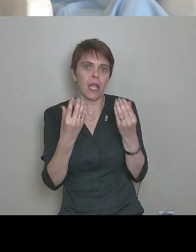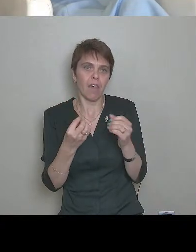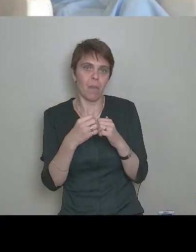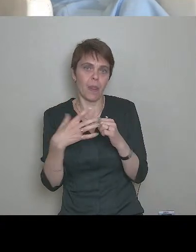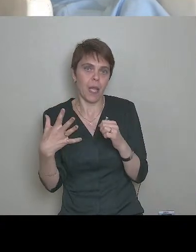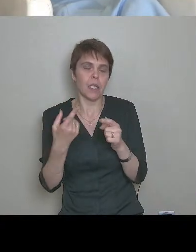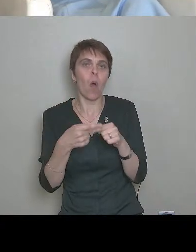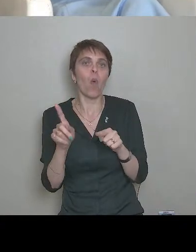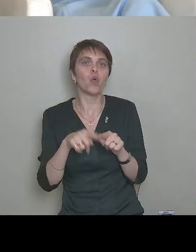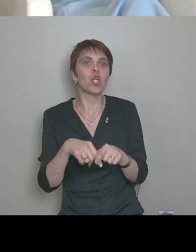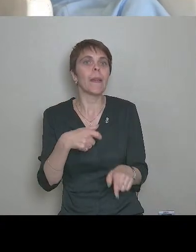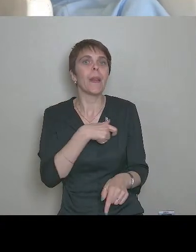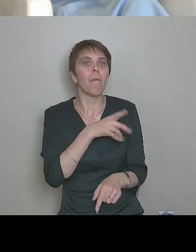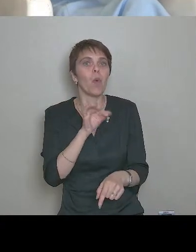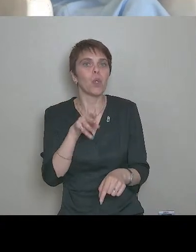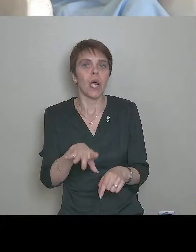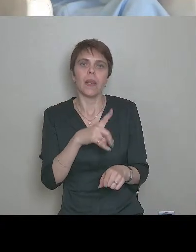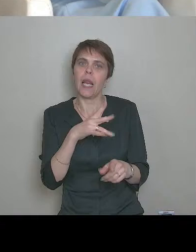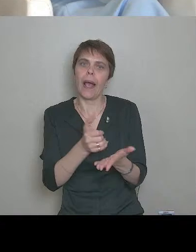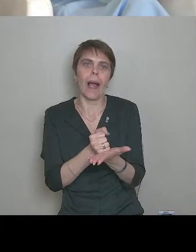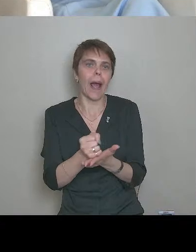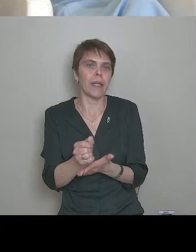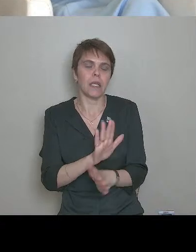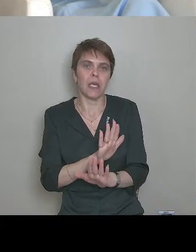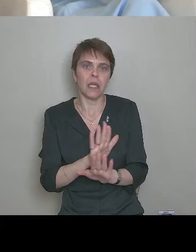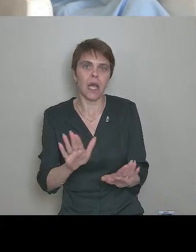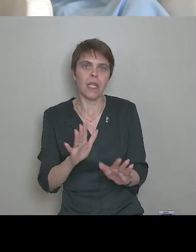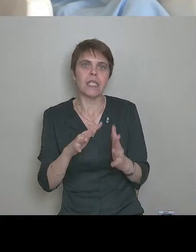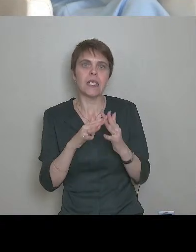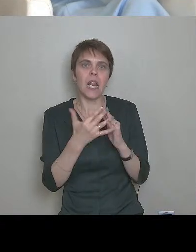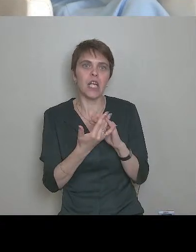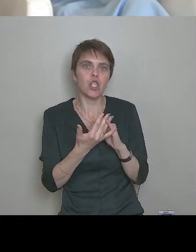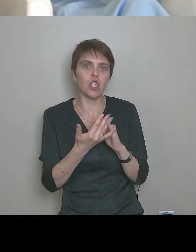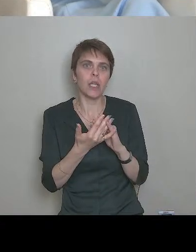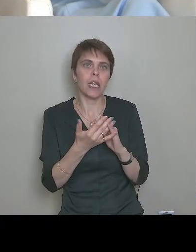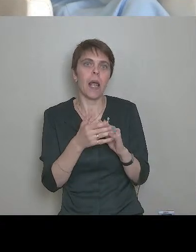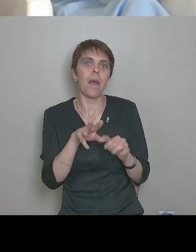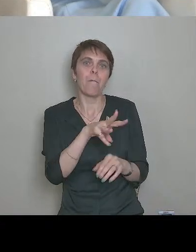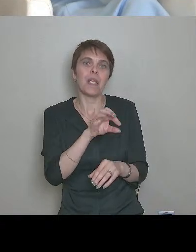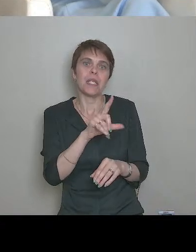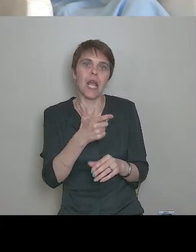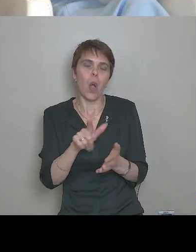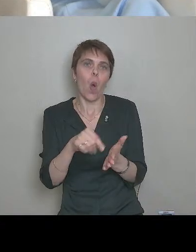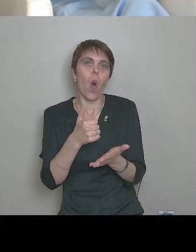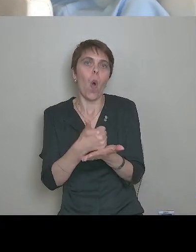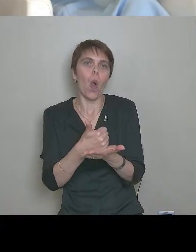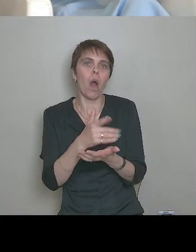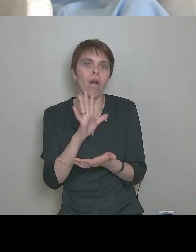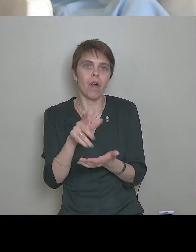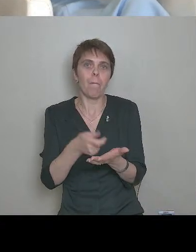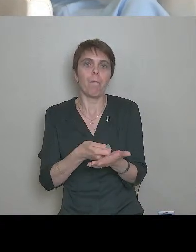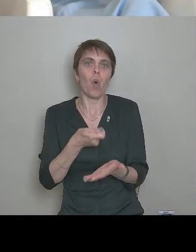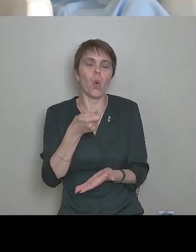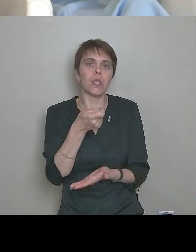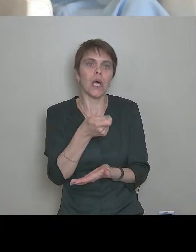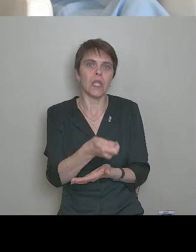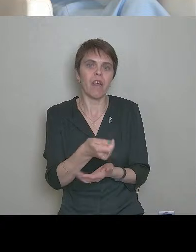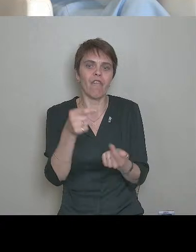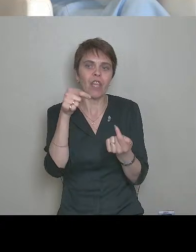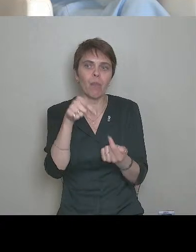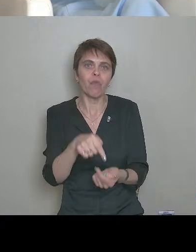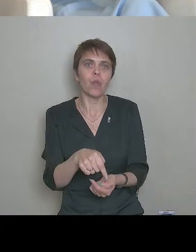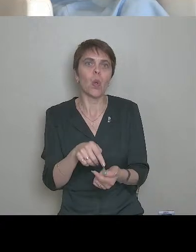elected, has the authority, he becomes a councillor but not the candidate, or becomes a mayor, and